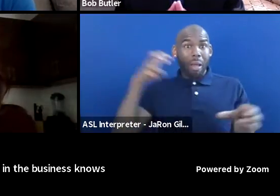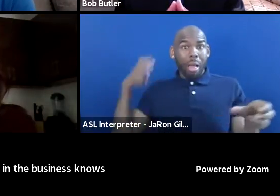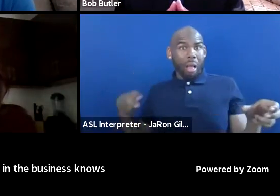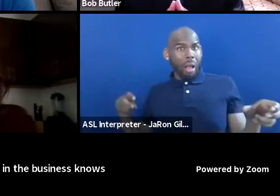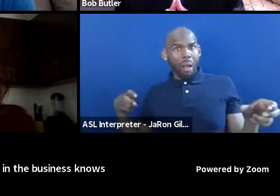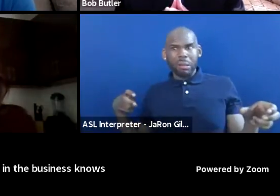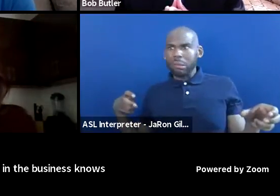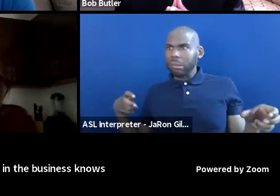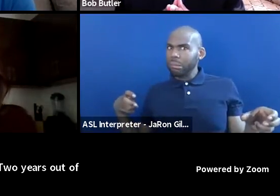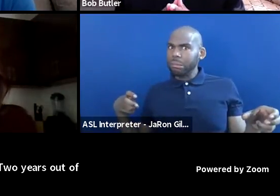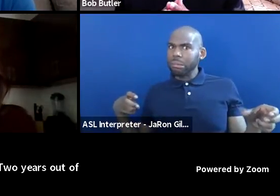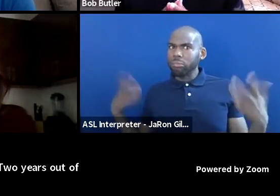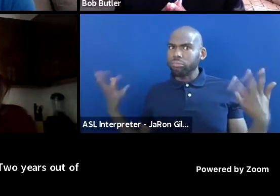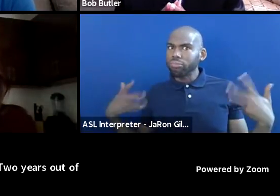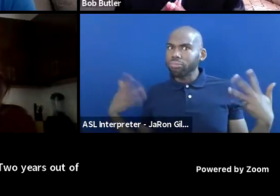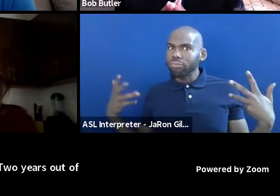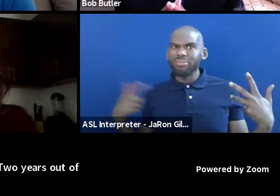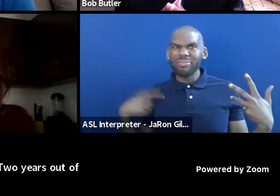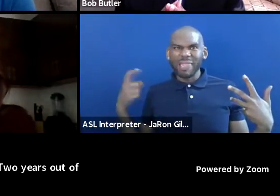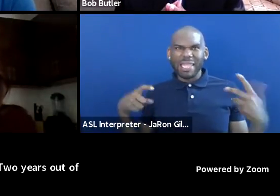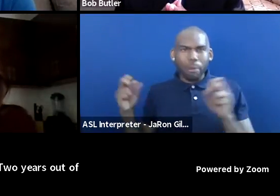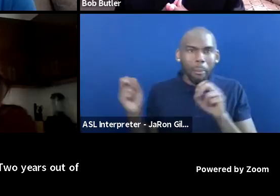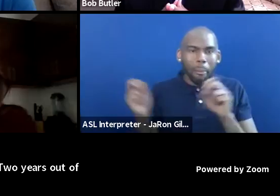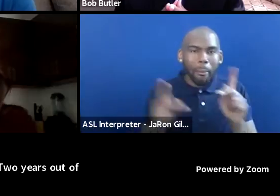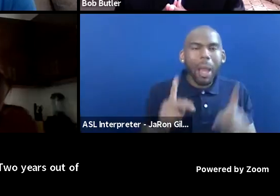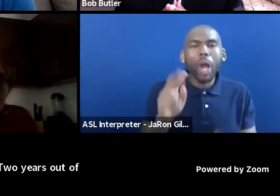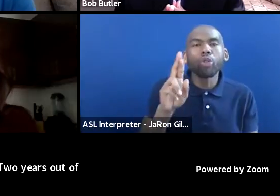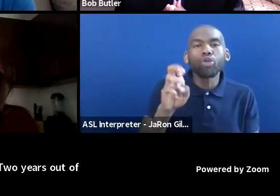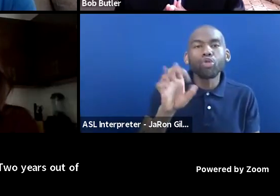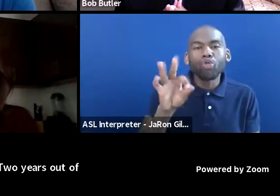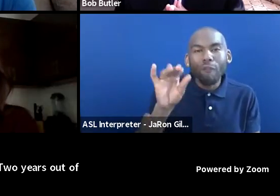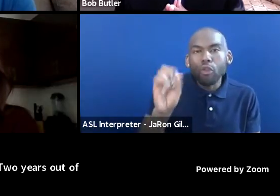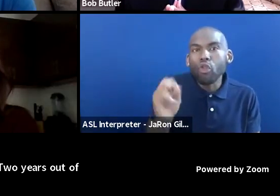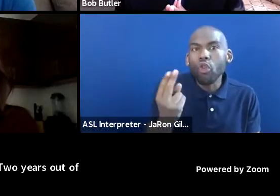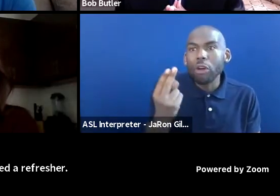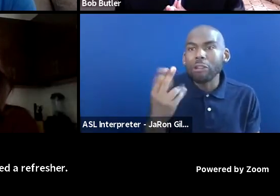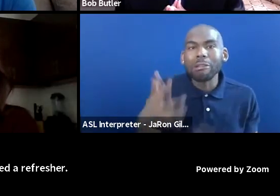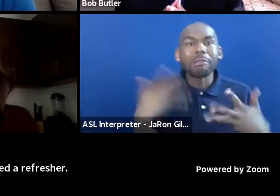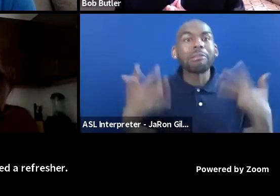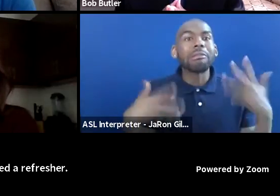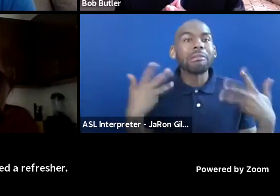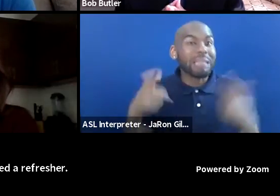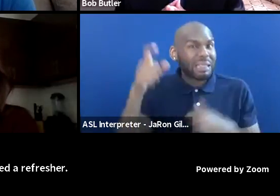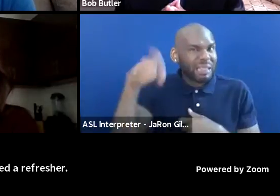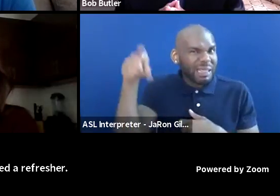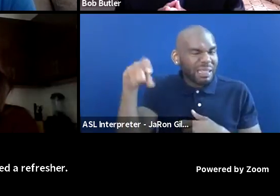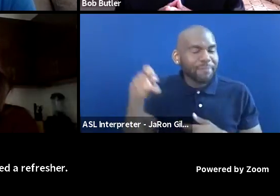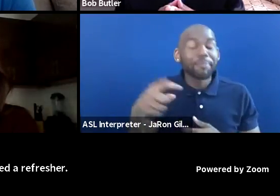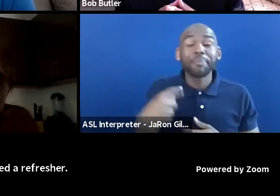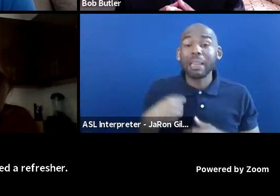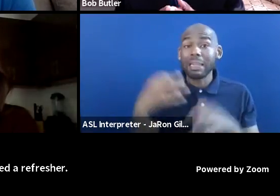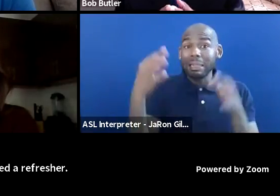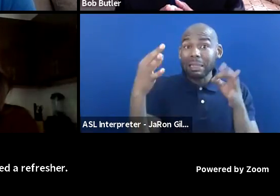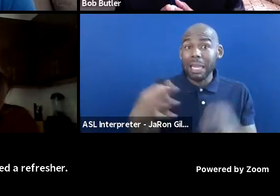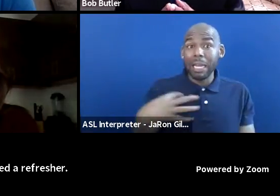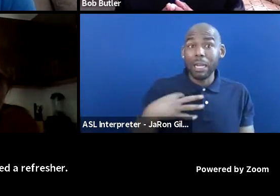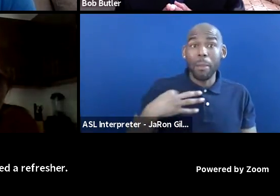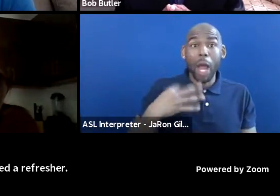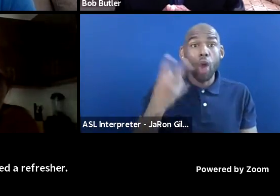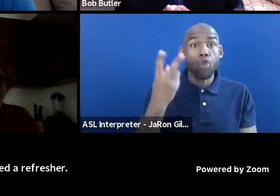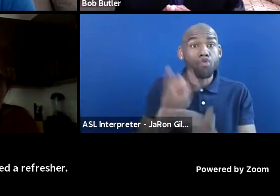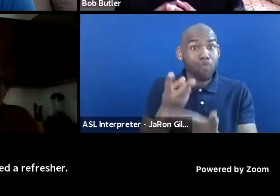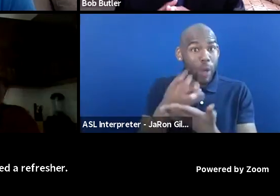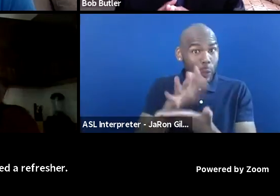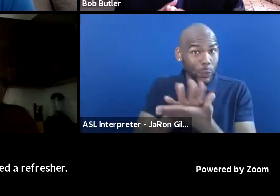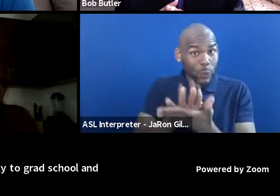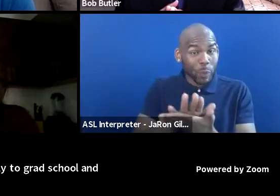bit more, like a refresher. And so that's when I decided to apply to grad school, and I got into Arizona